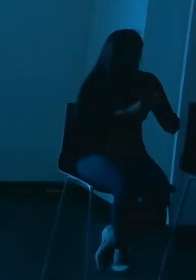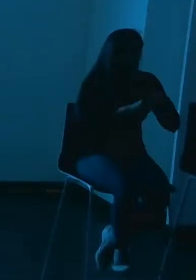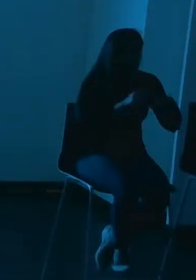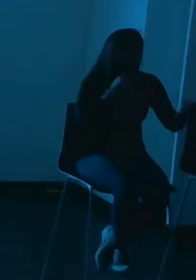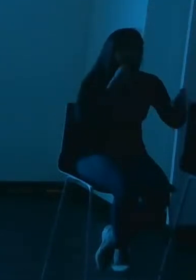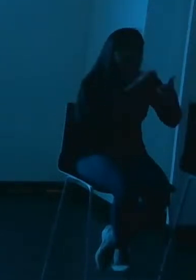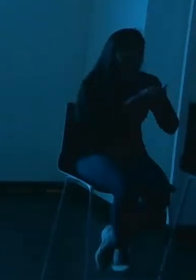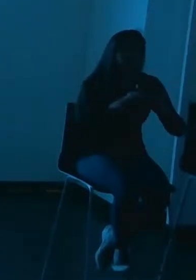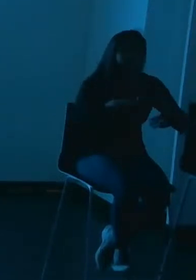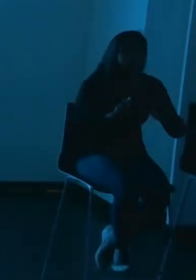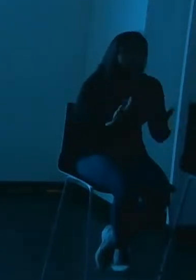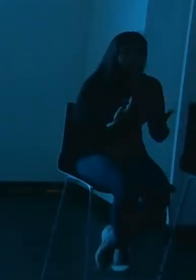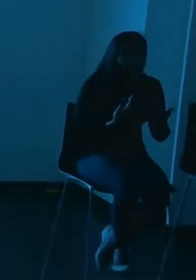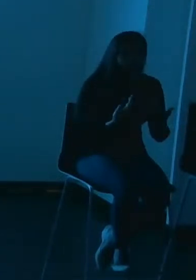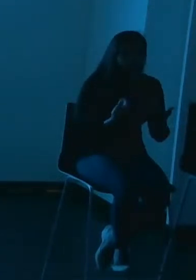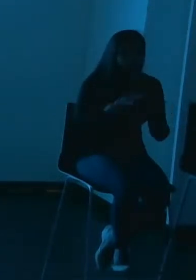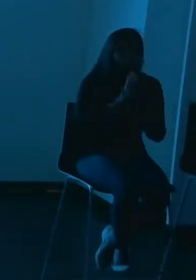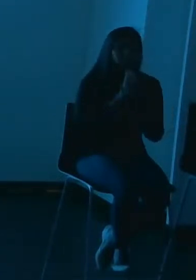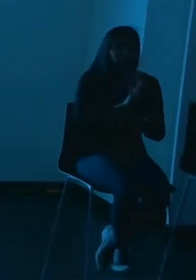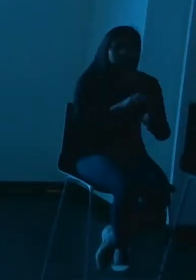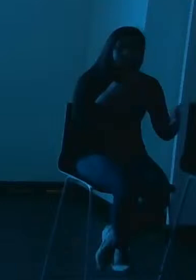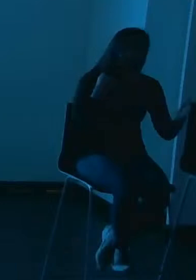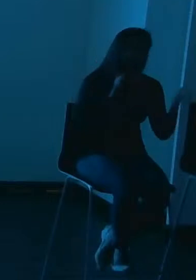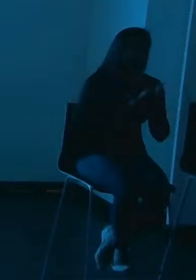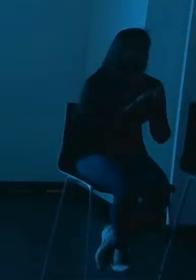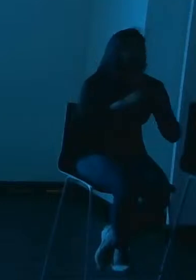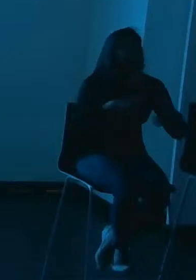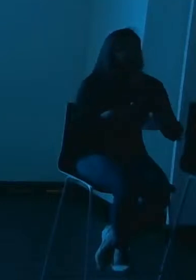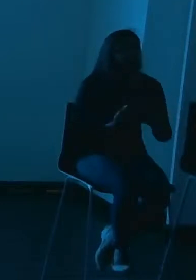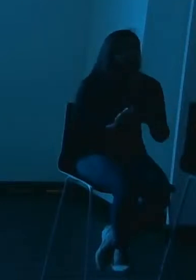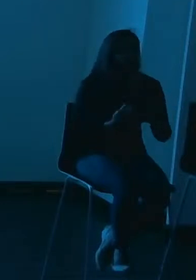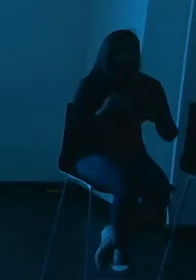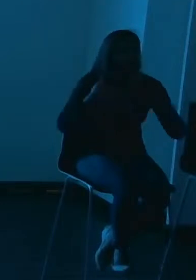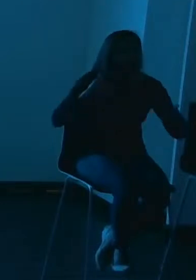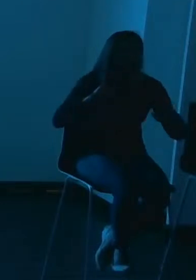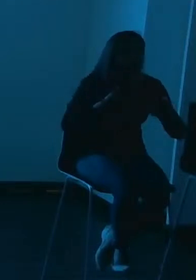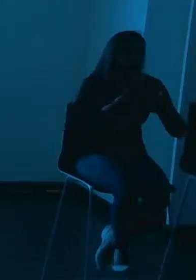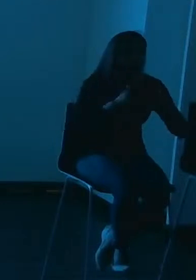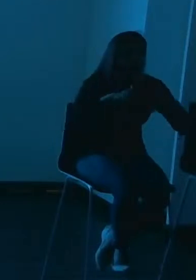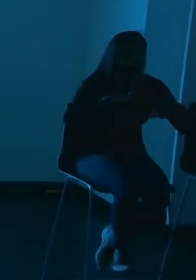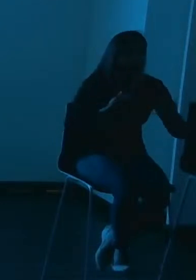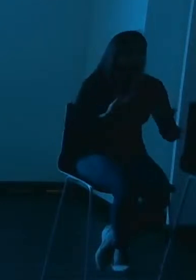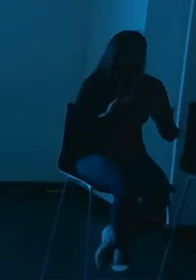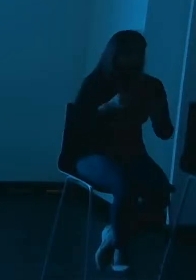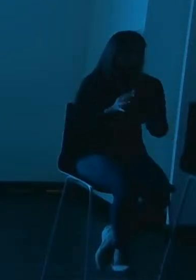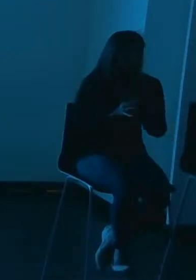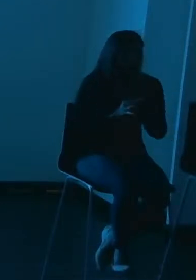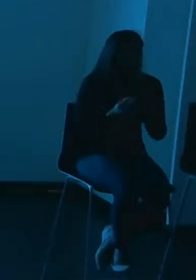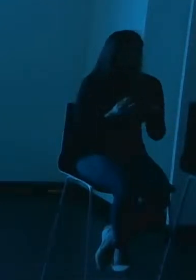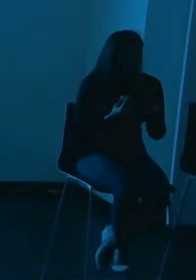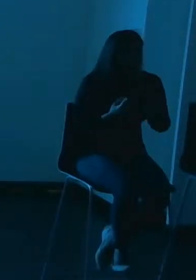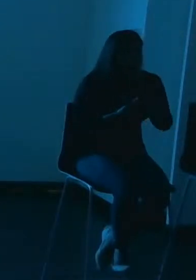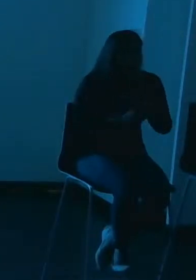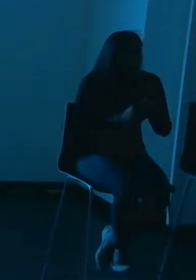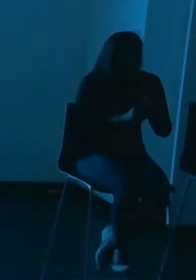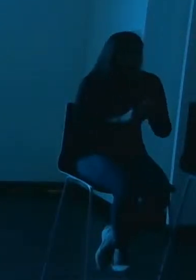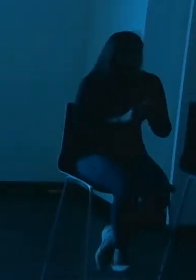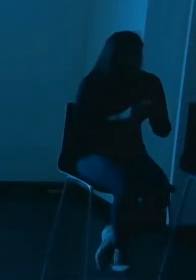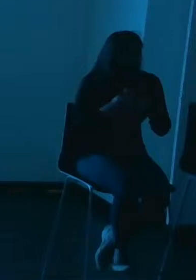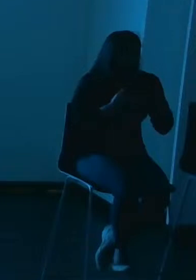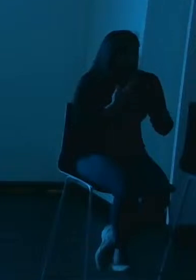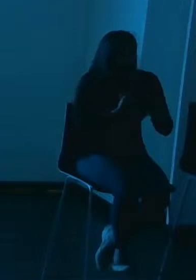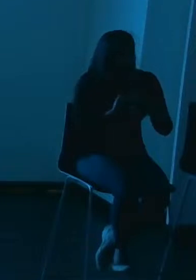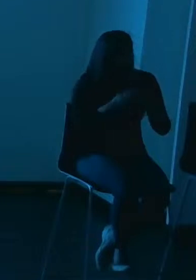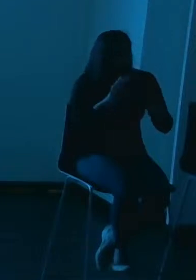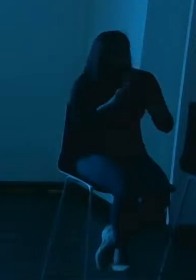of representation? Um, how do we hand over? How do we um, work